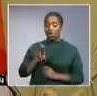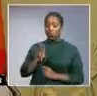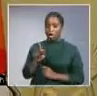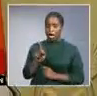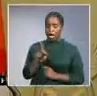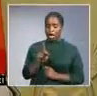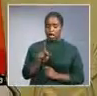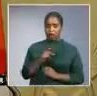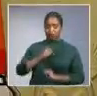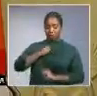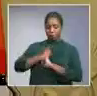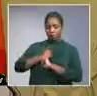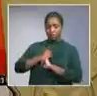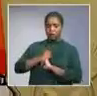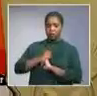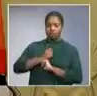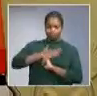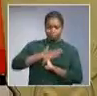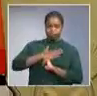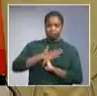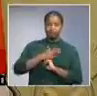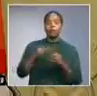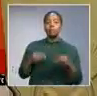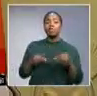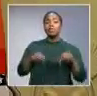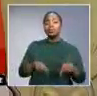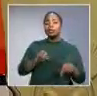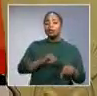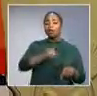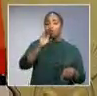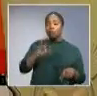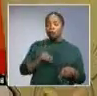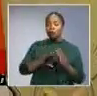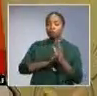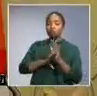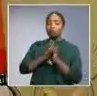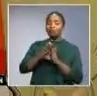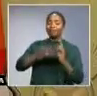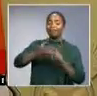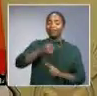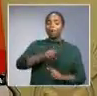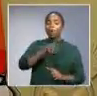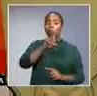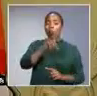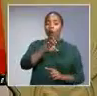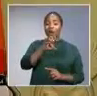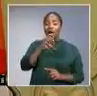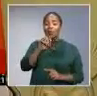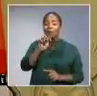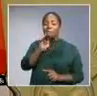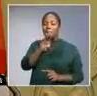to give to support our investment drive towards achieving our 100 billion